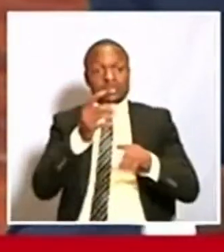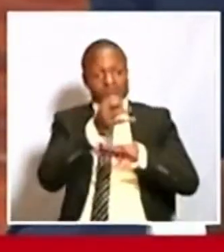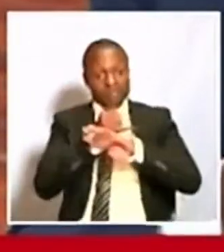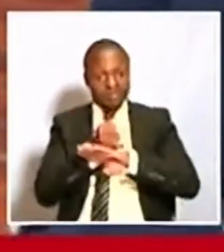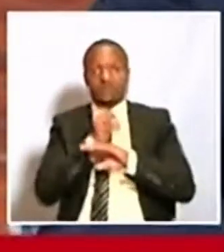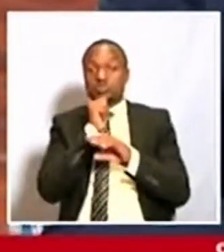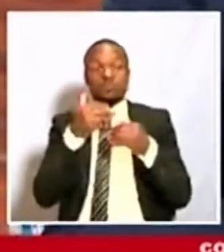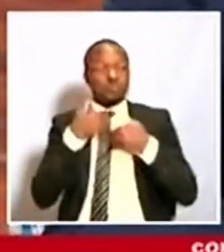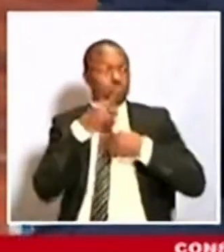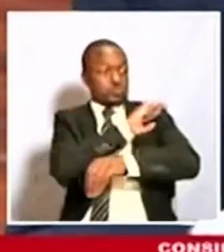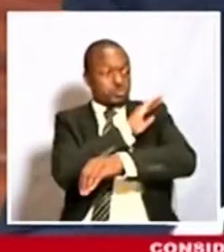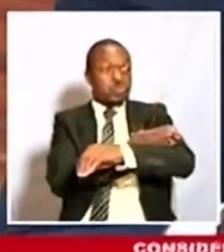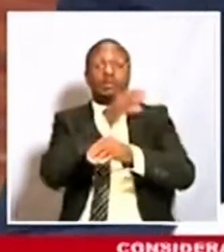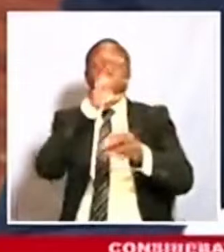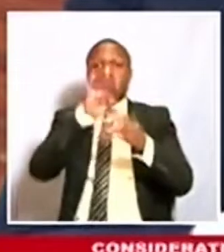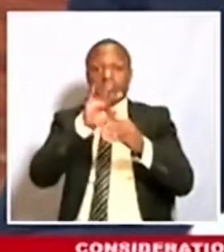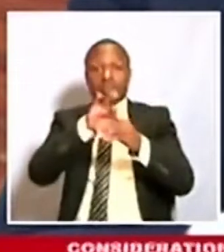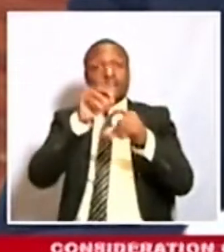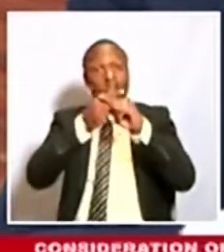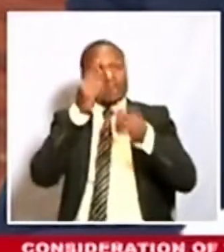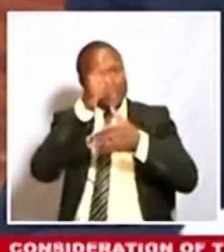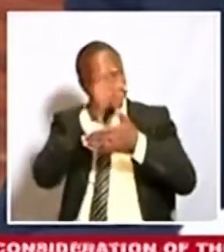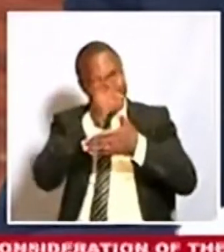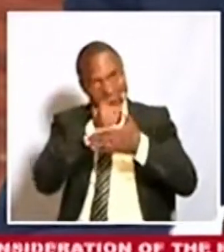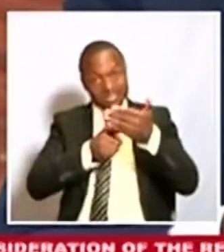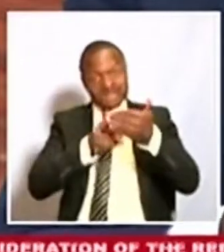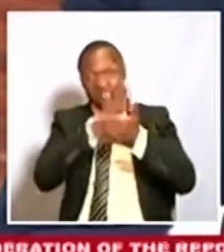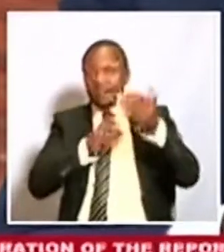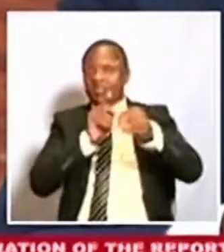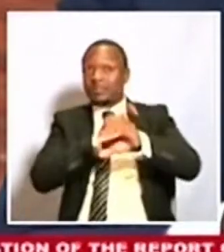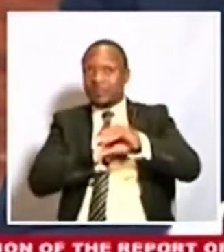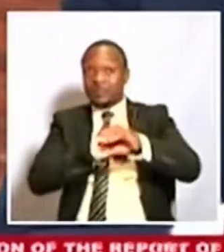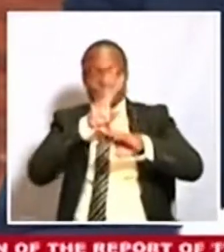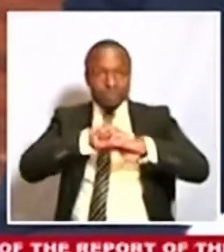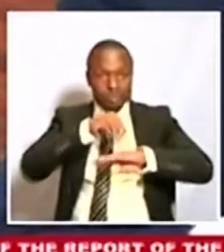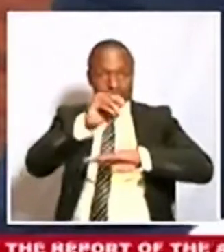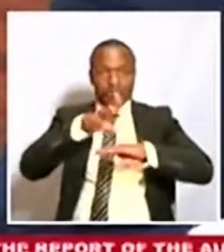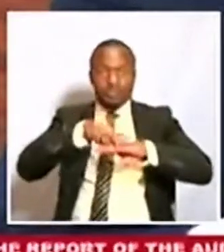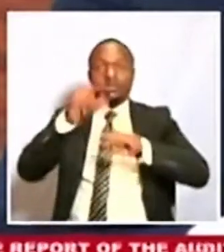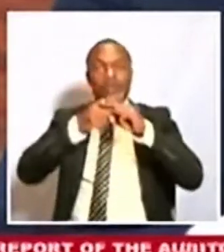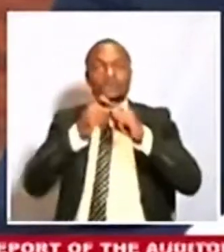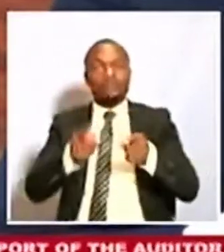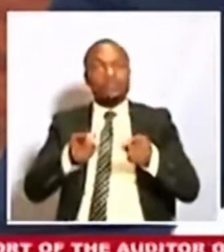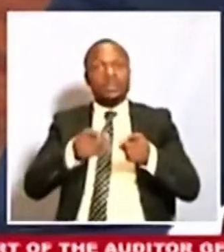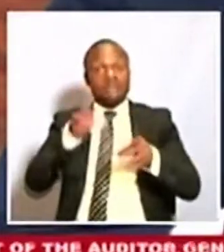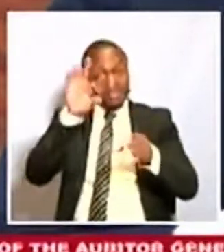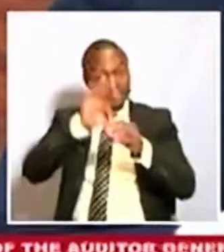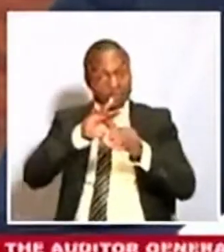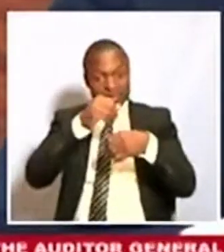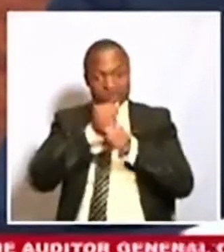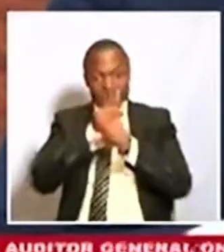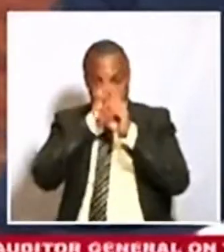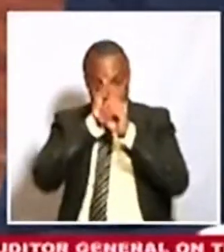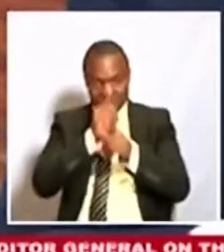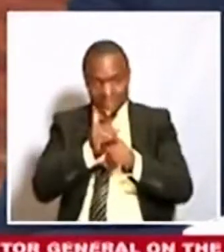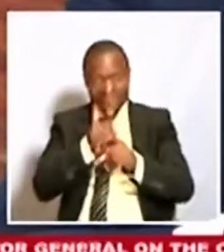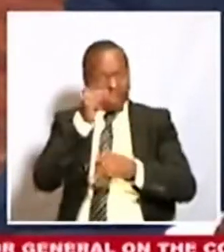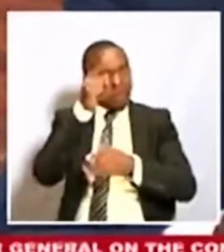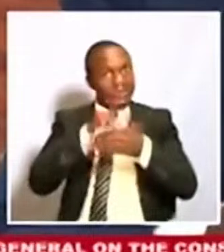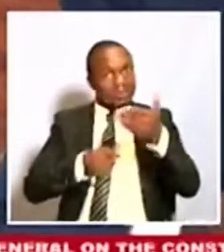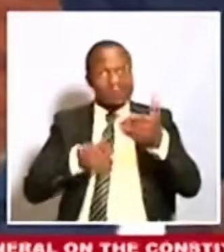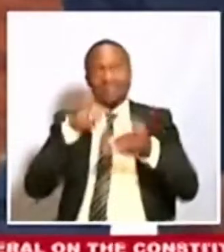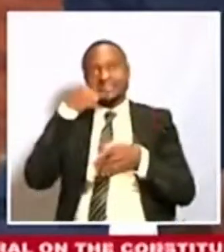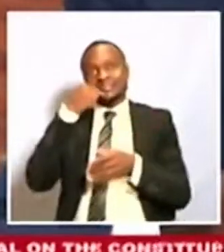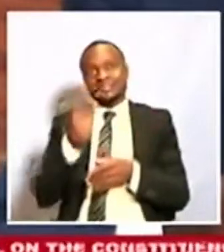vote. But sometimes we advise, but they vote to make certain decisions. So what